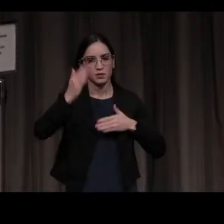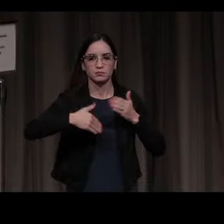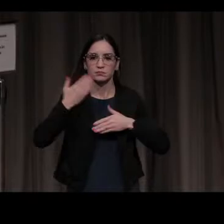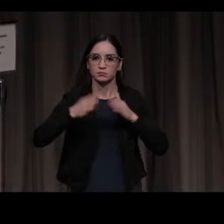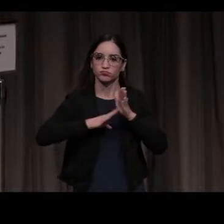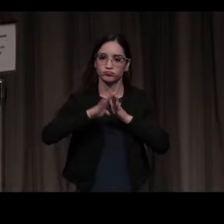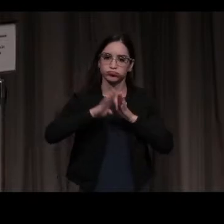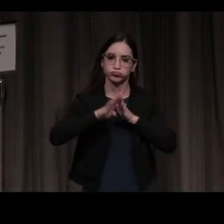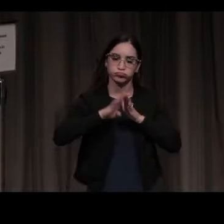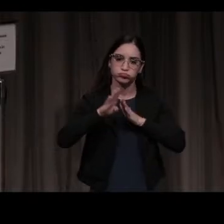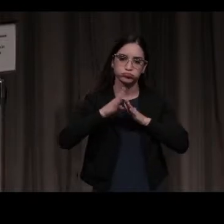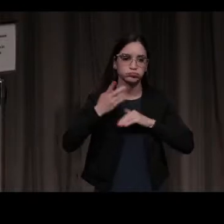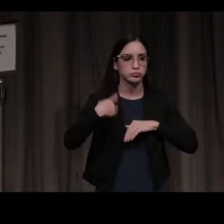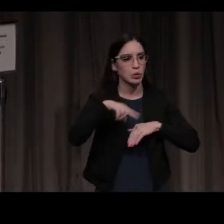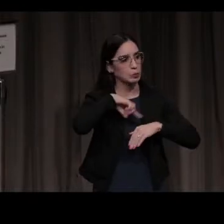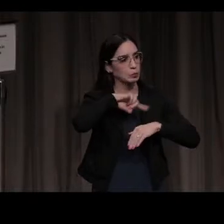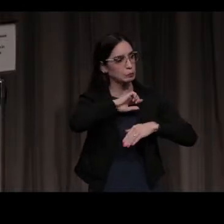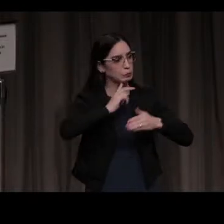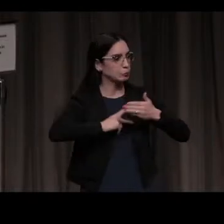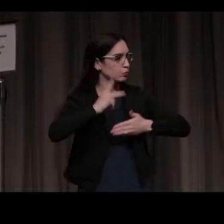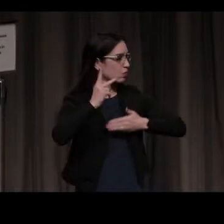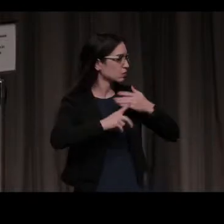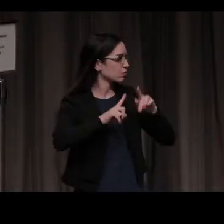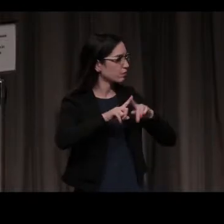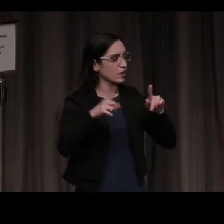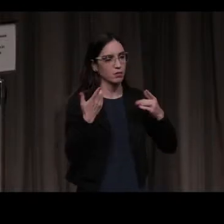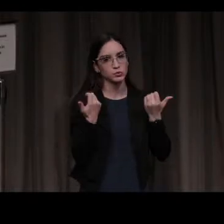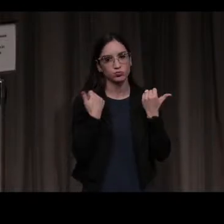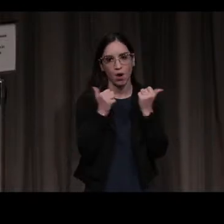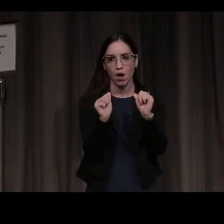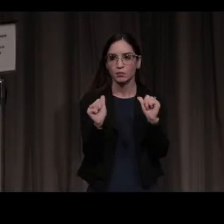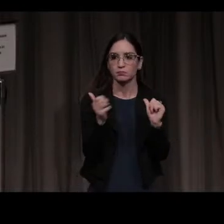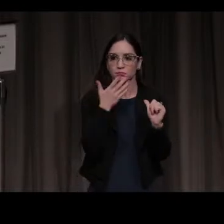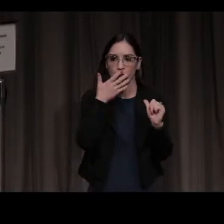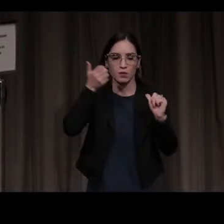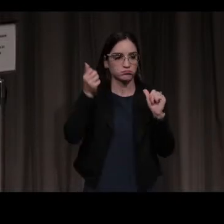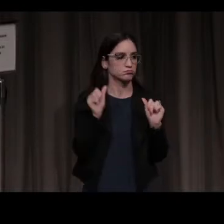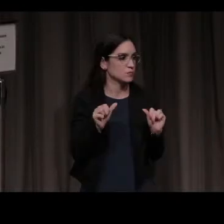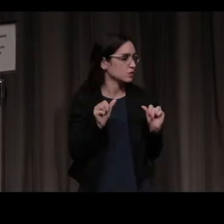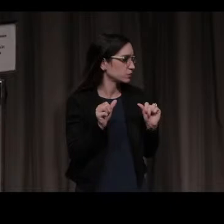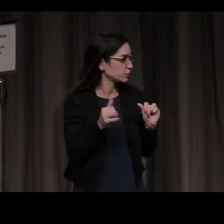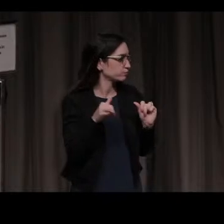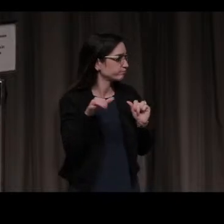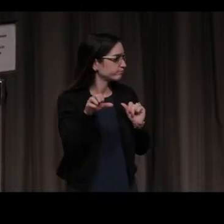but we're all, putting our efforts there. Yes.